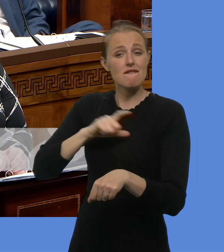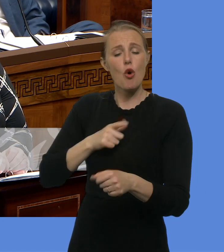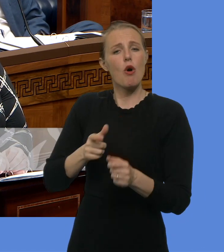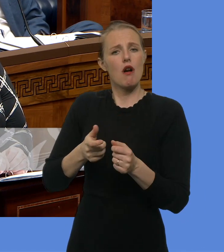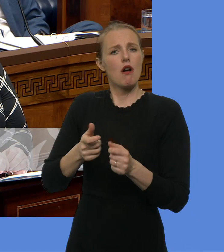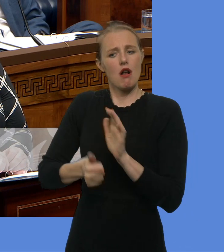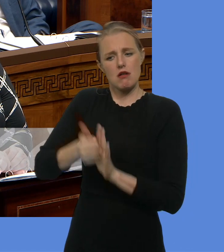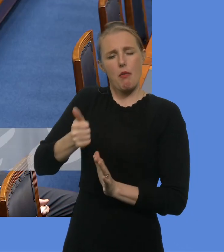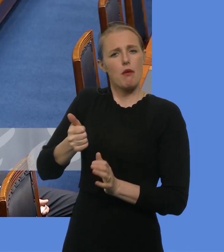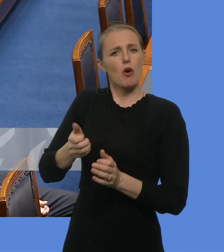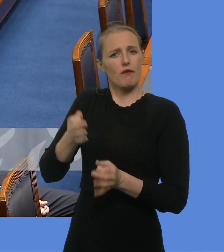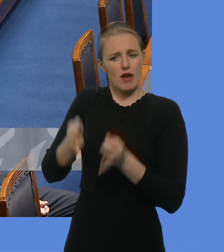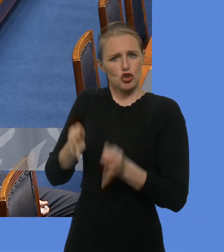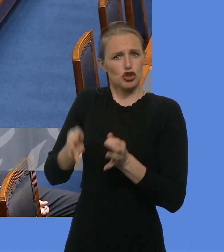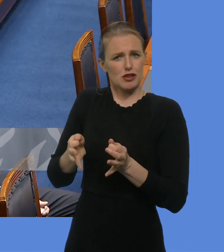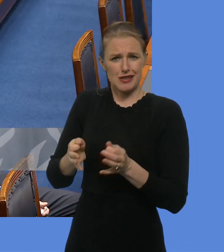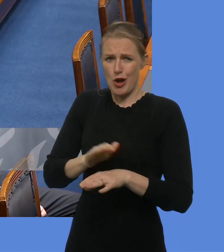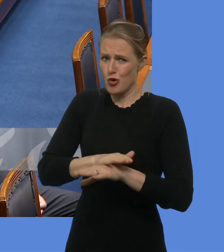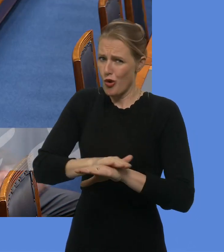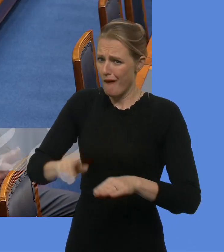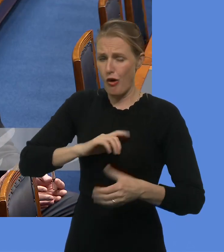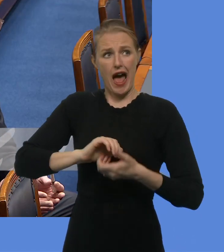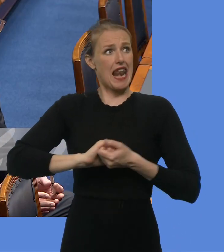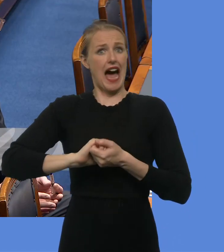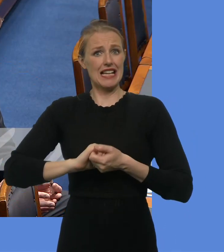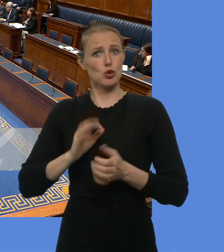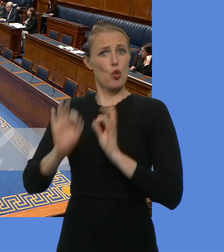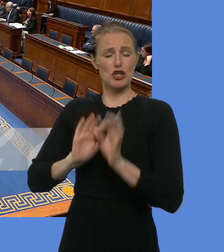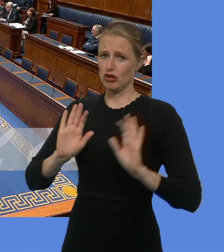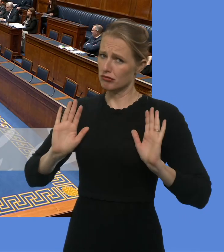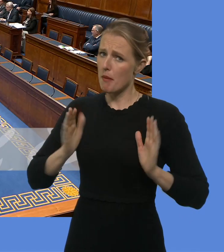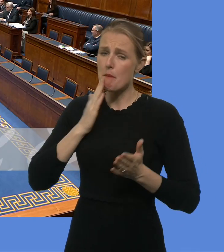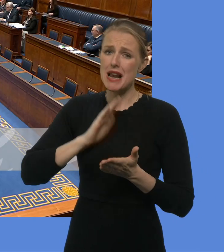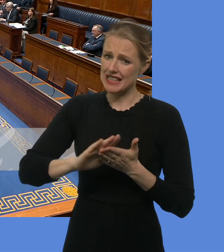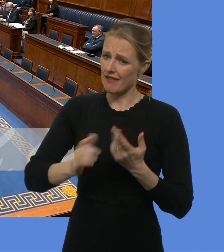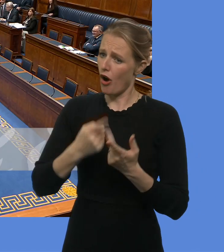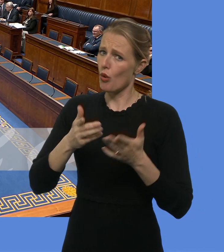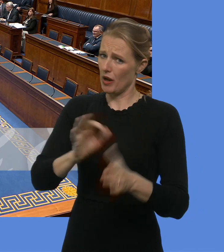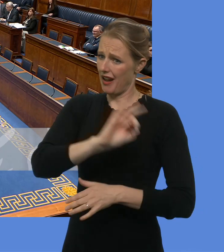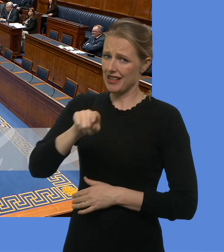party political questions, there are other mechanisms for him to do so. Dan Dodds.